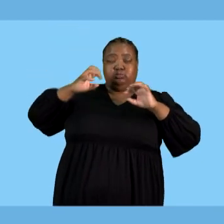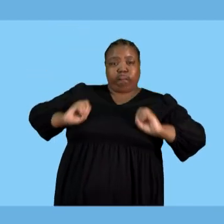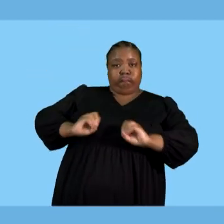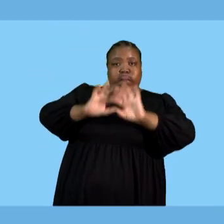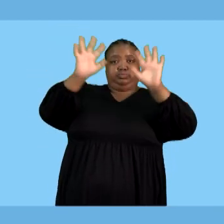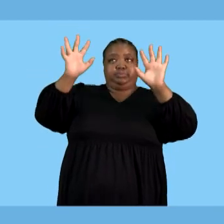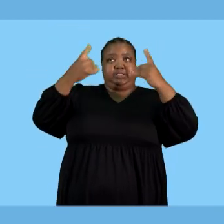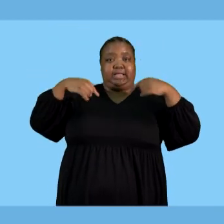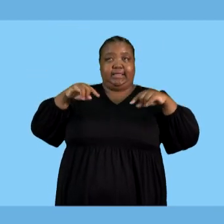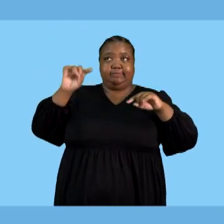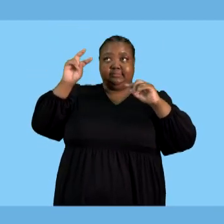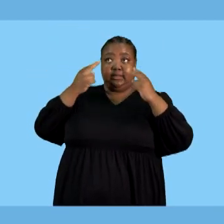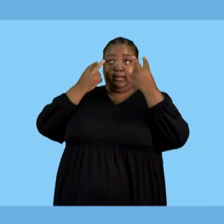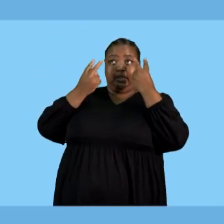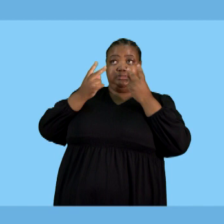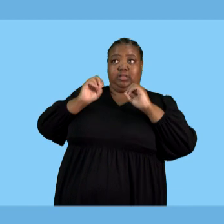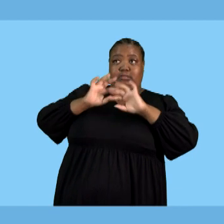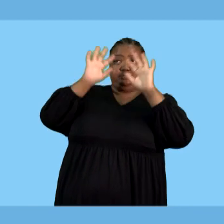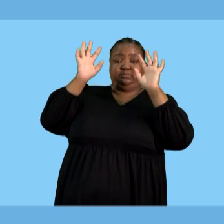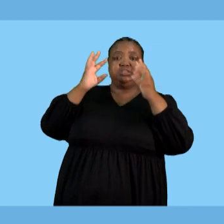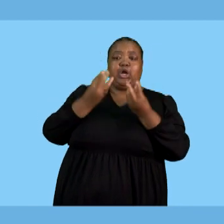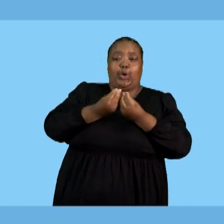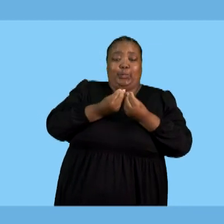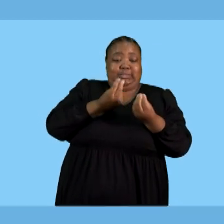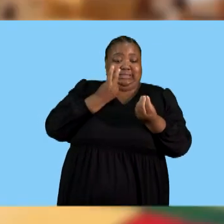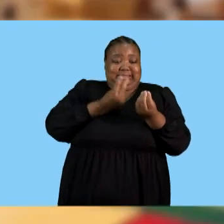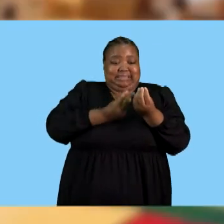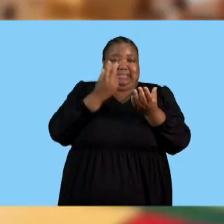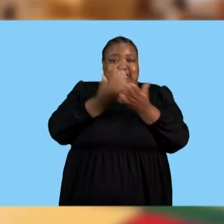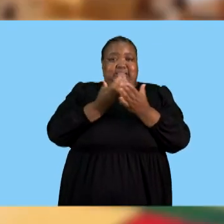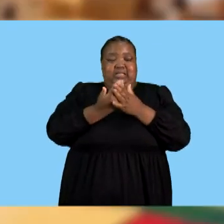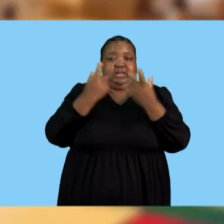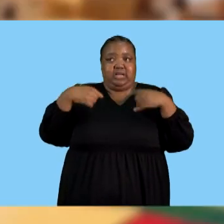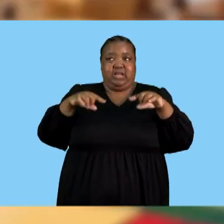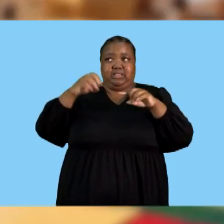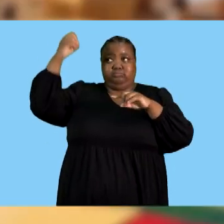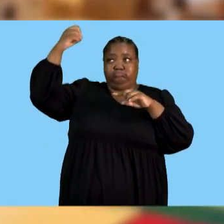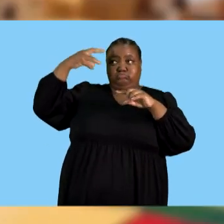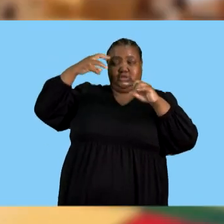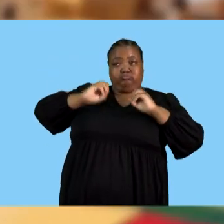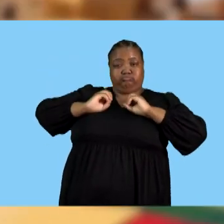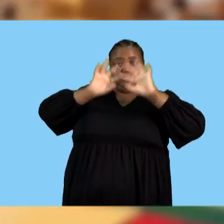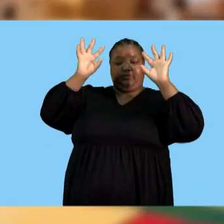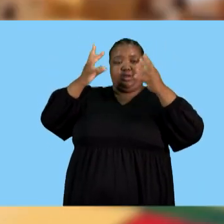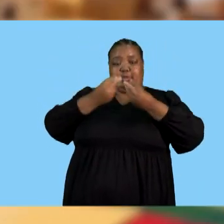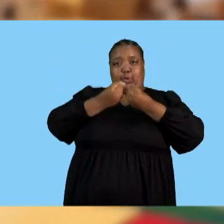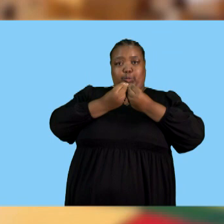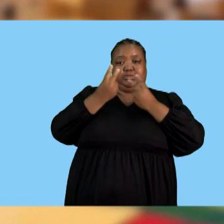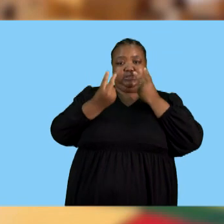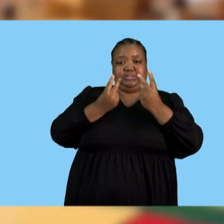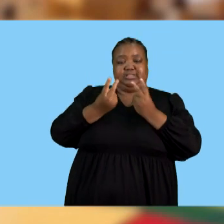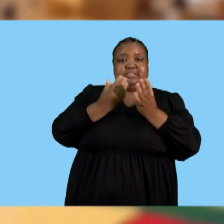reflected light that reaches our eyes and allows us to see the object. So because of the reflected light, we can then be able to see